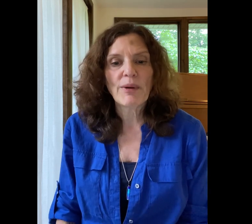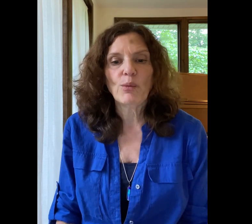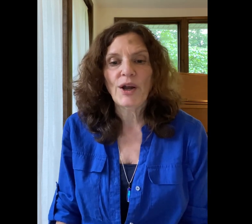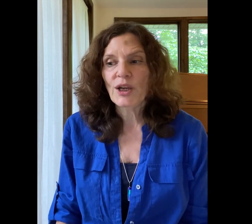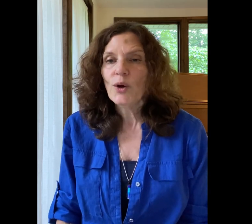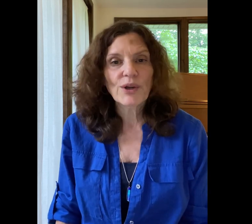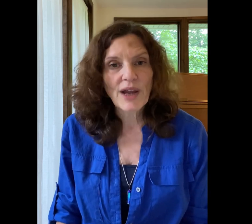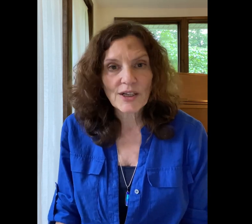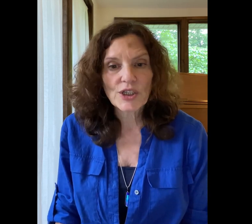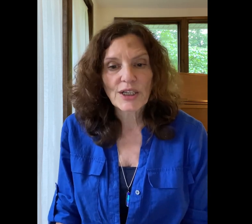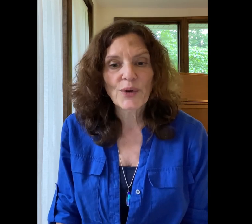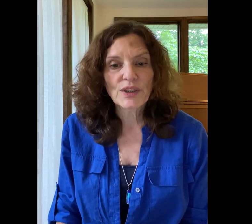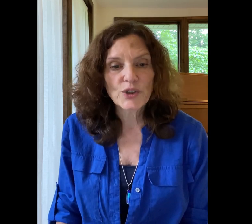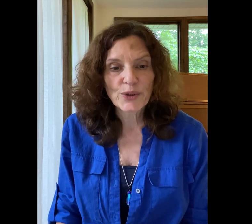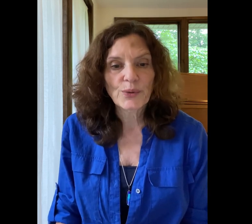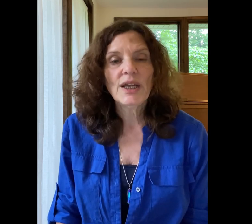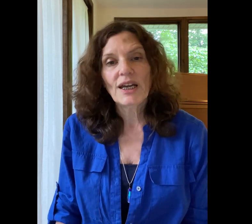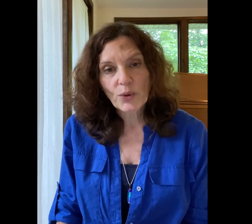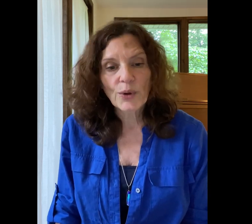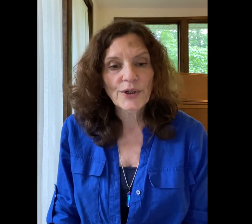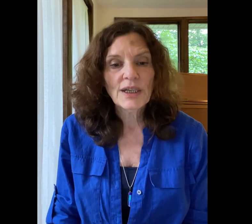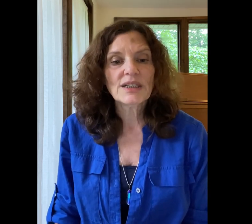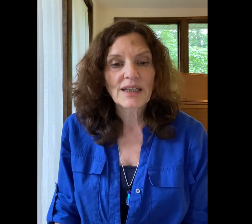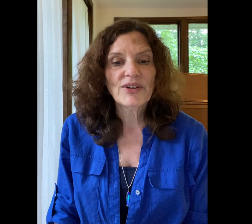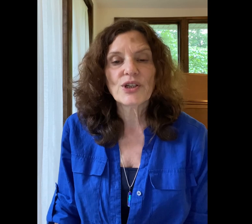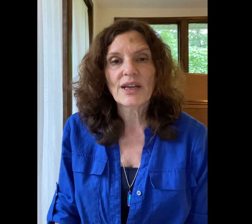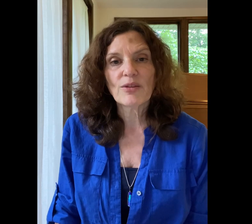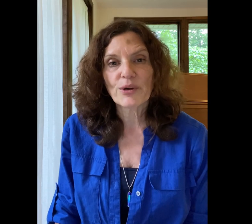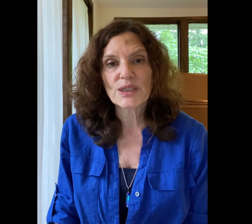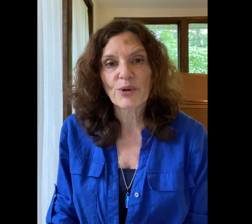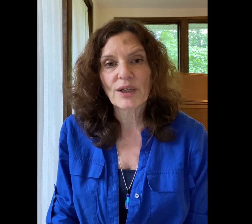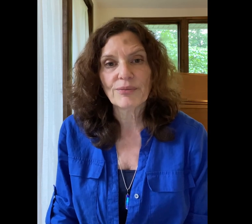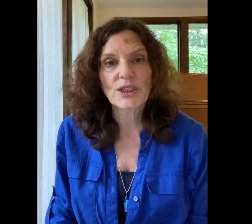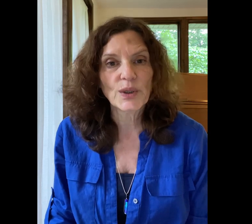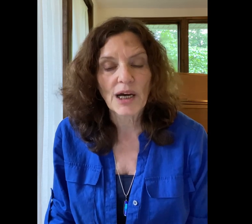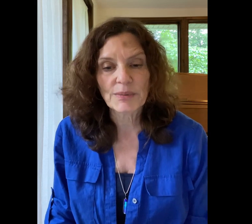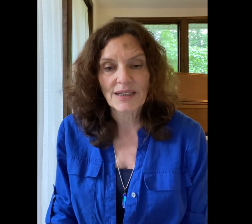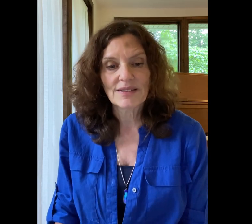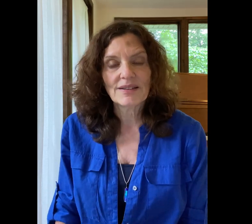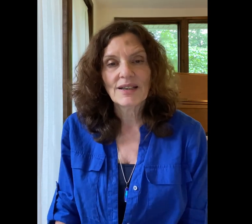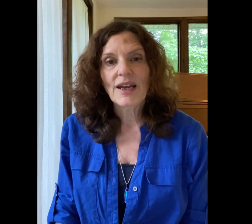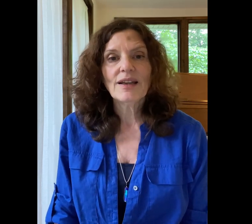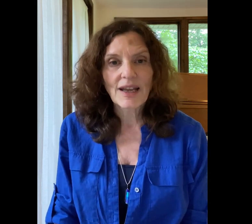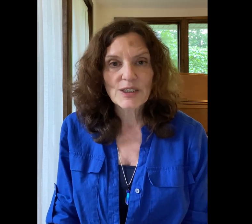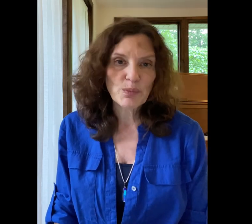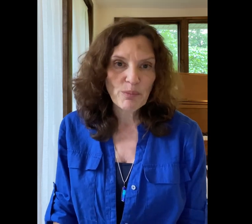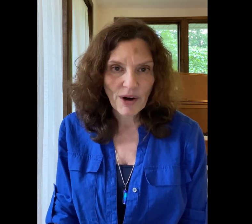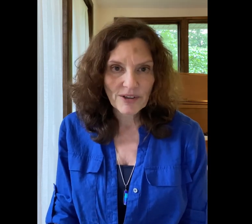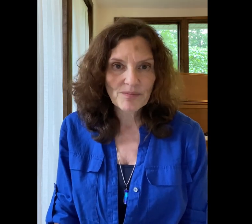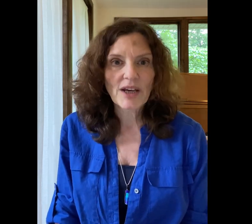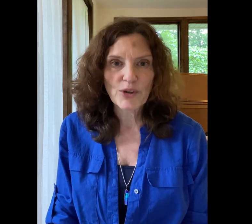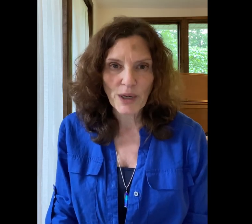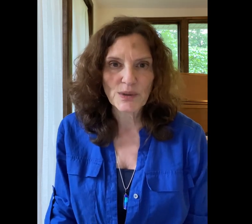talk about what we are actually going to do in order to live into the Eighth Principle if we do adopt it. Let's